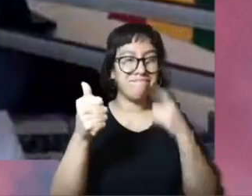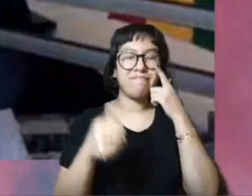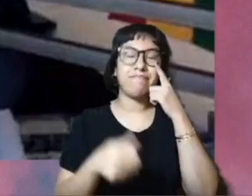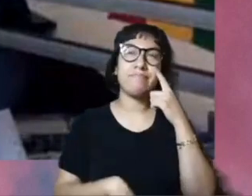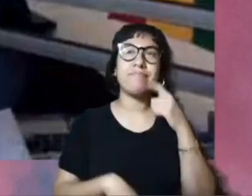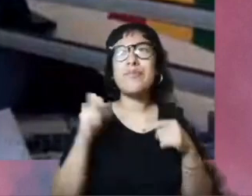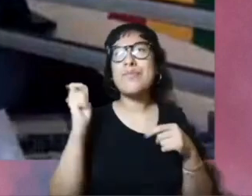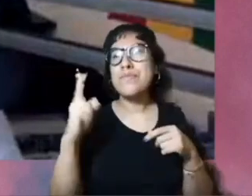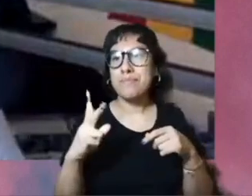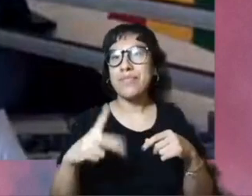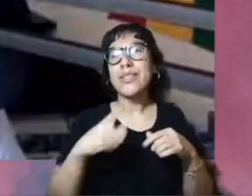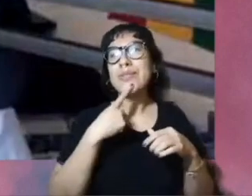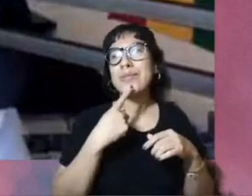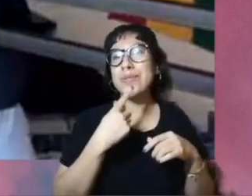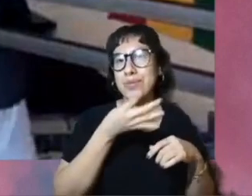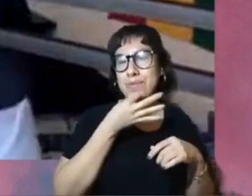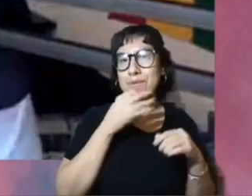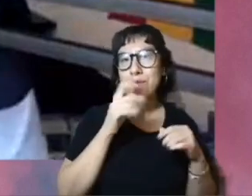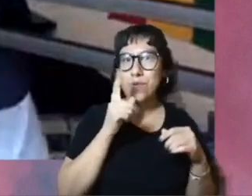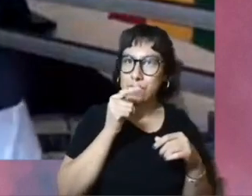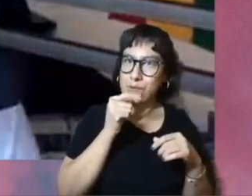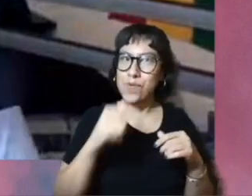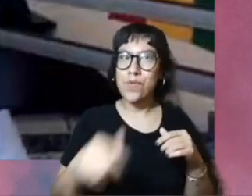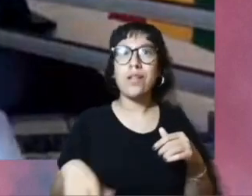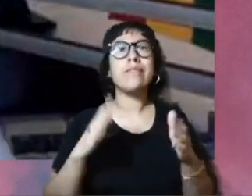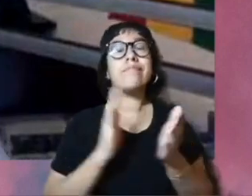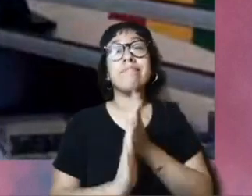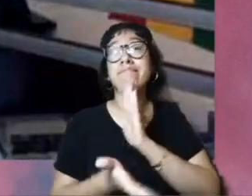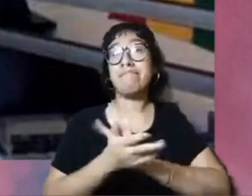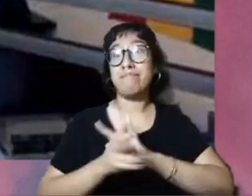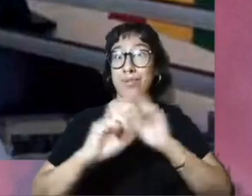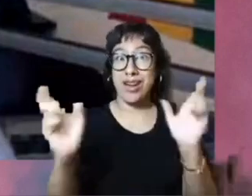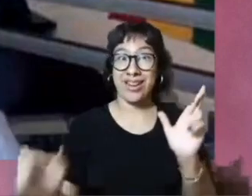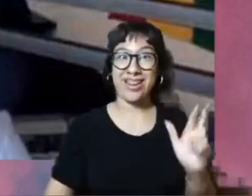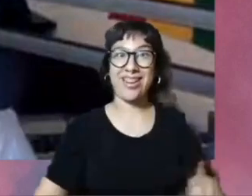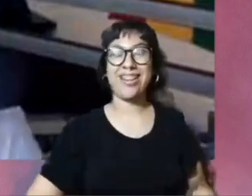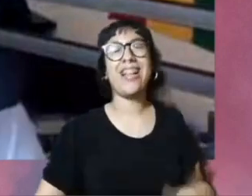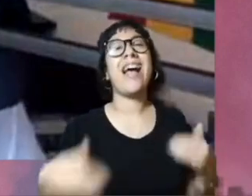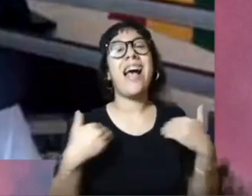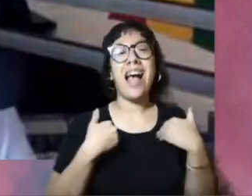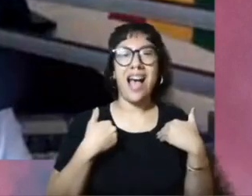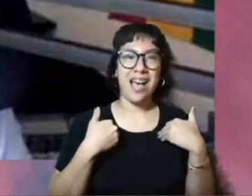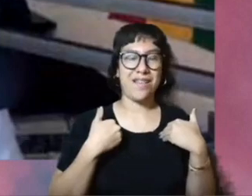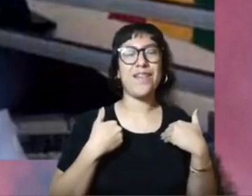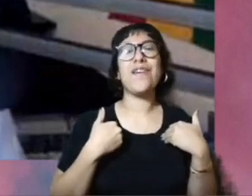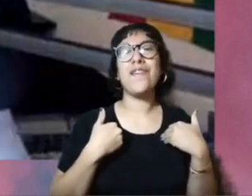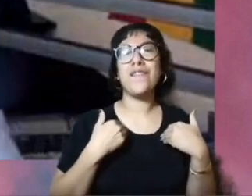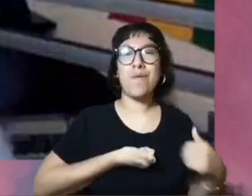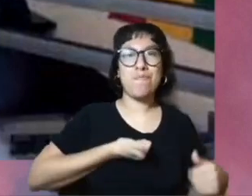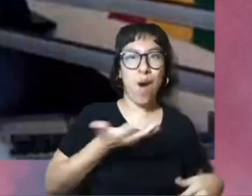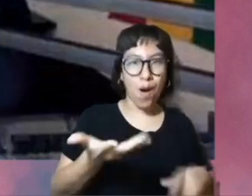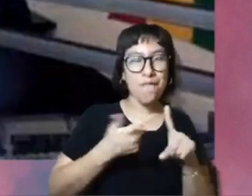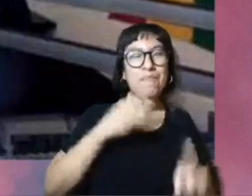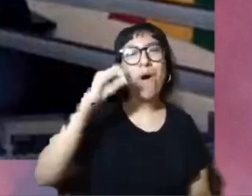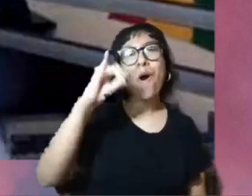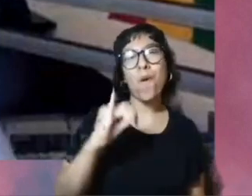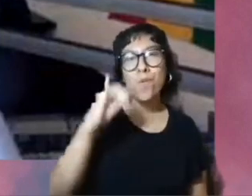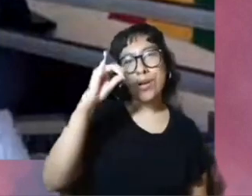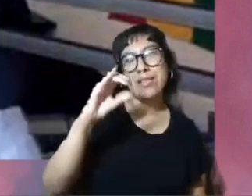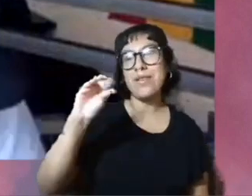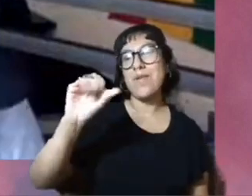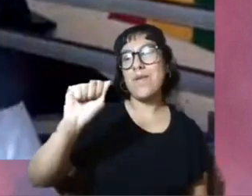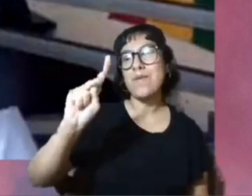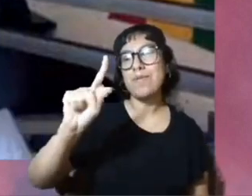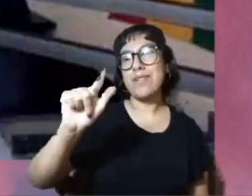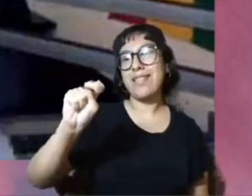to come up to the mic first and dust it off real quick. We got a poet rep in Oakland, California,